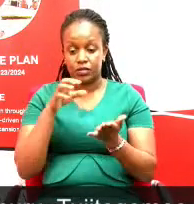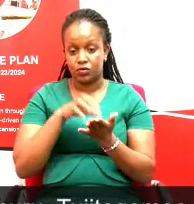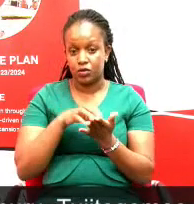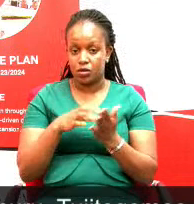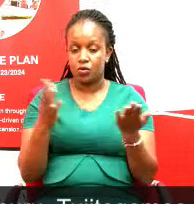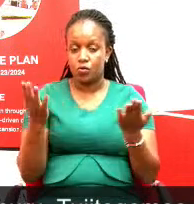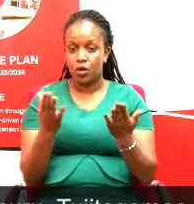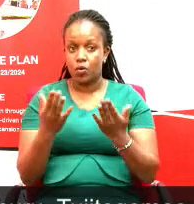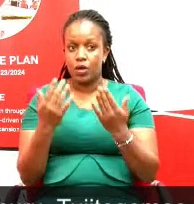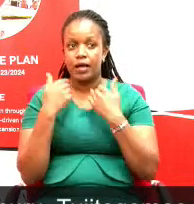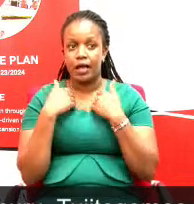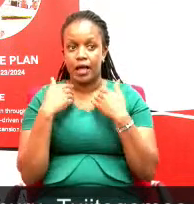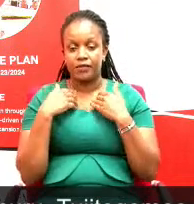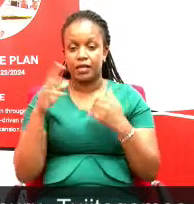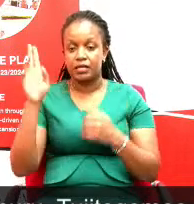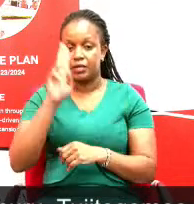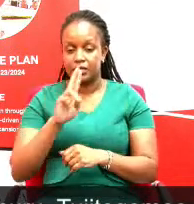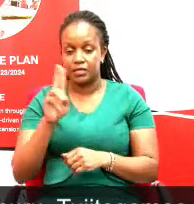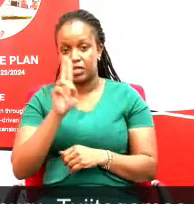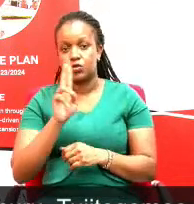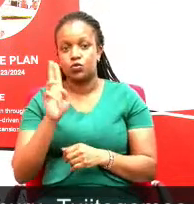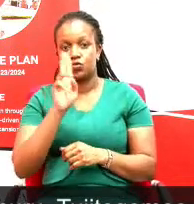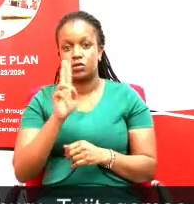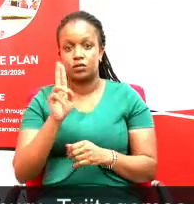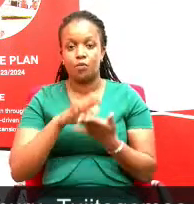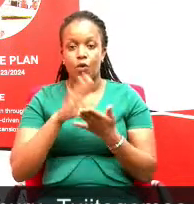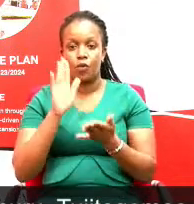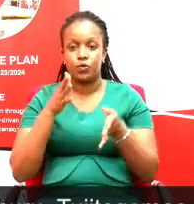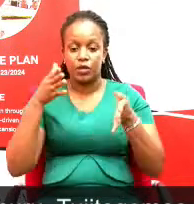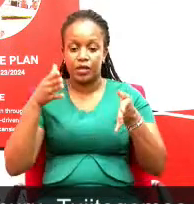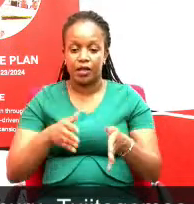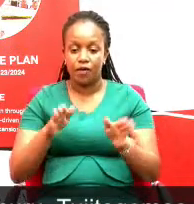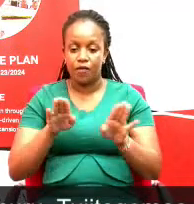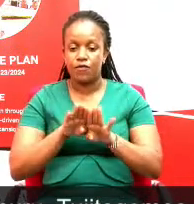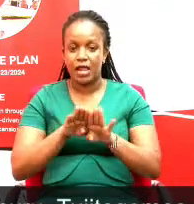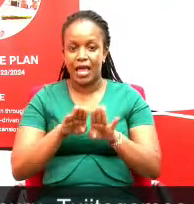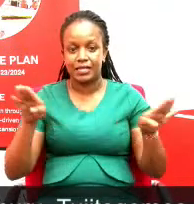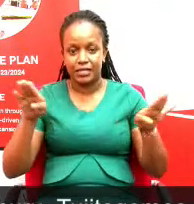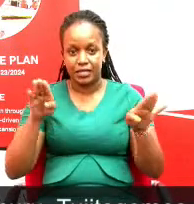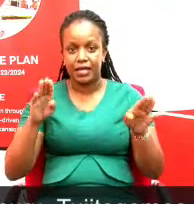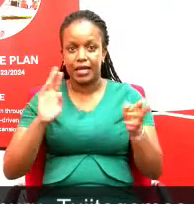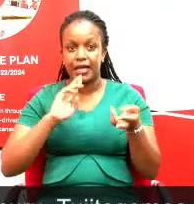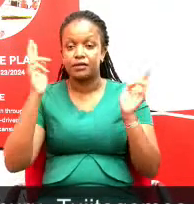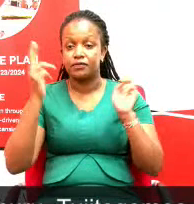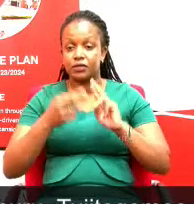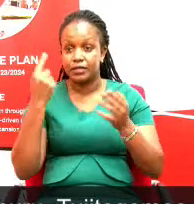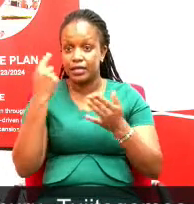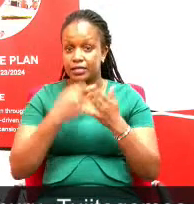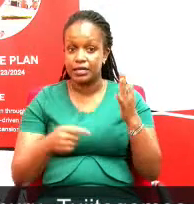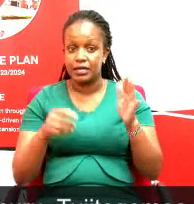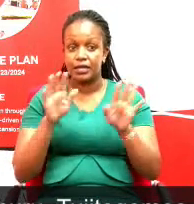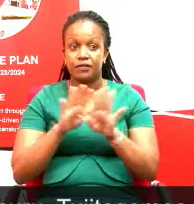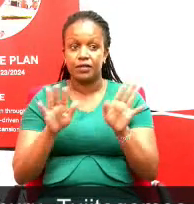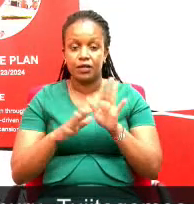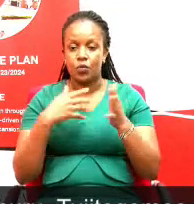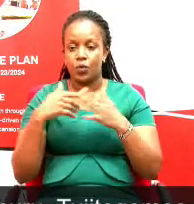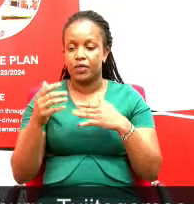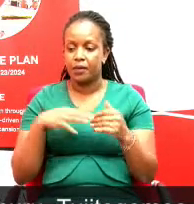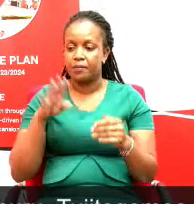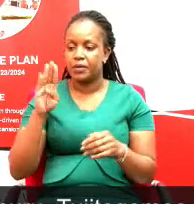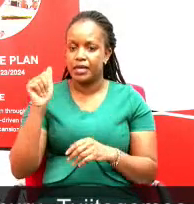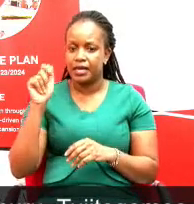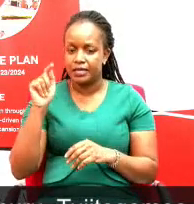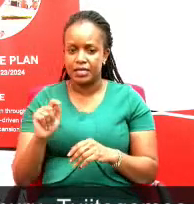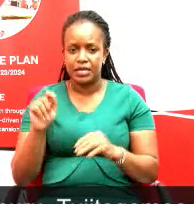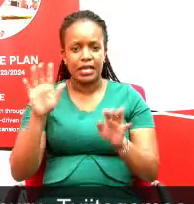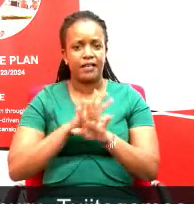reduce tax expenditure to bare minimum. So we rather now flatten and reduce taxes that affect everyone, whether it's VAT, whether it's income